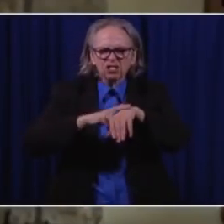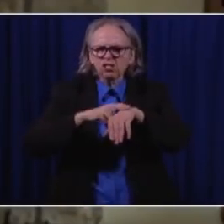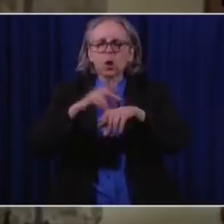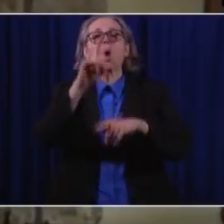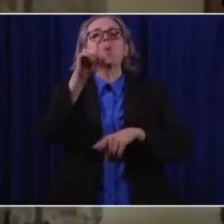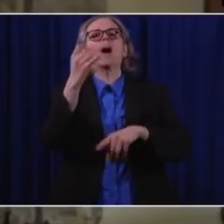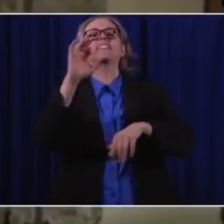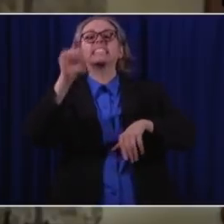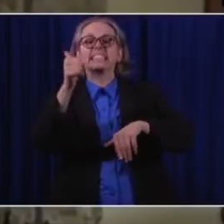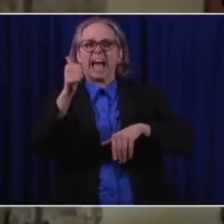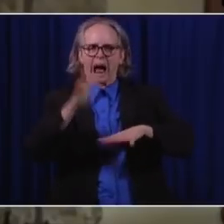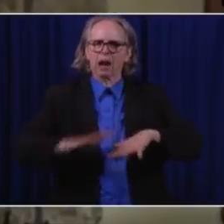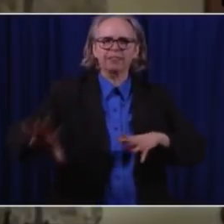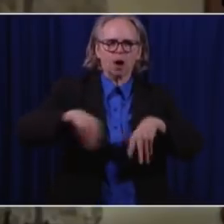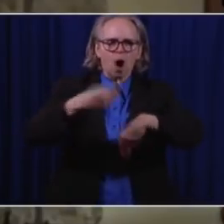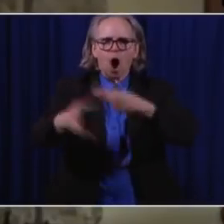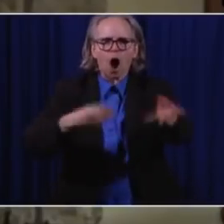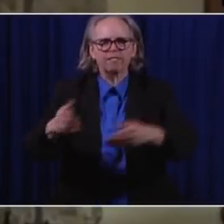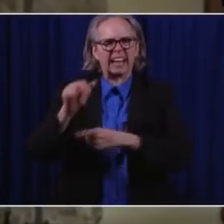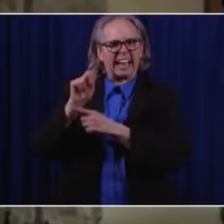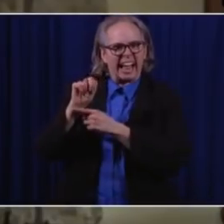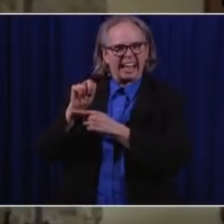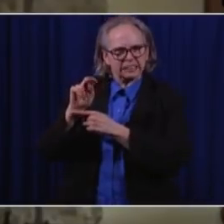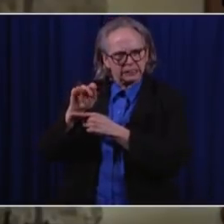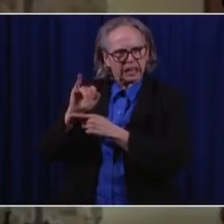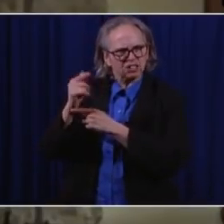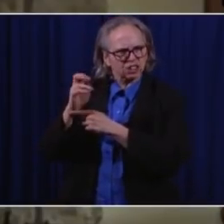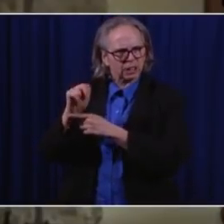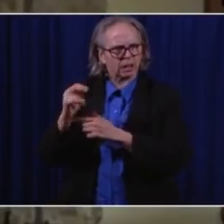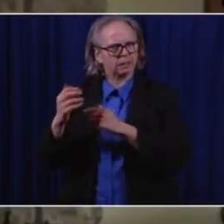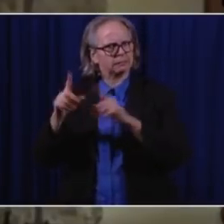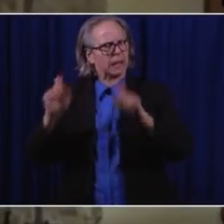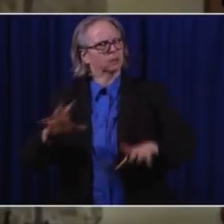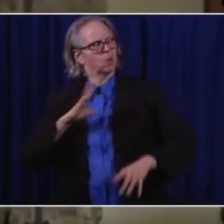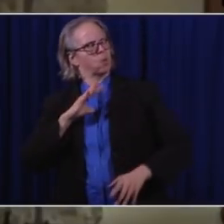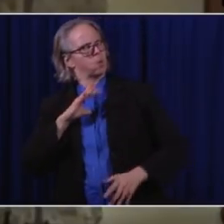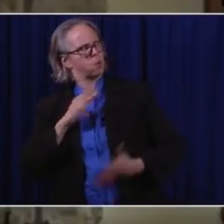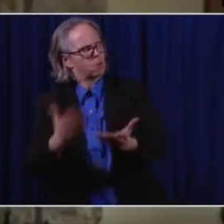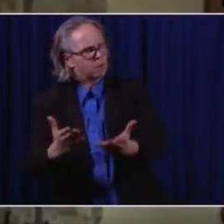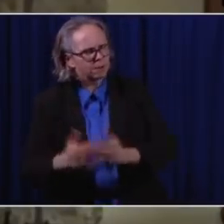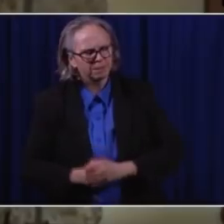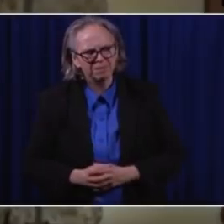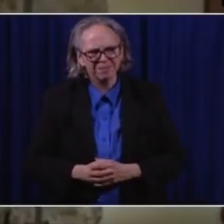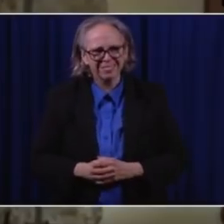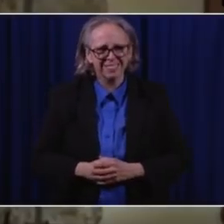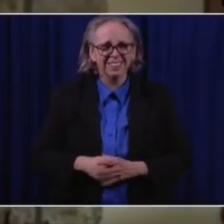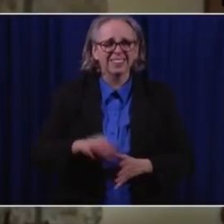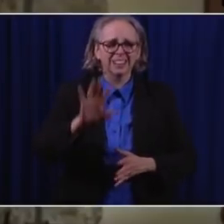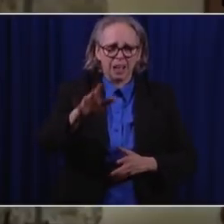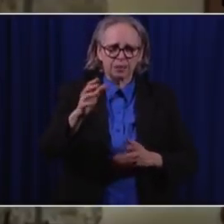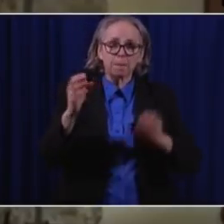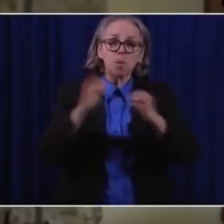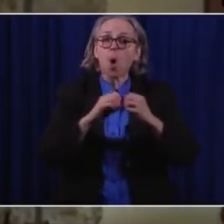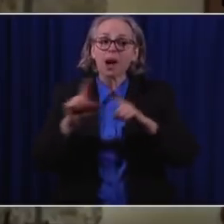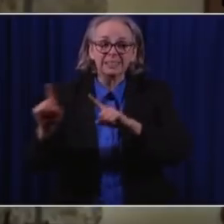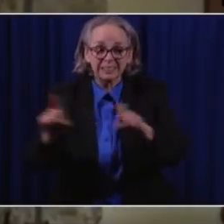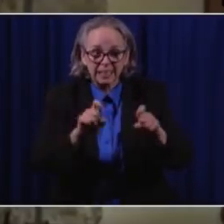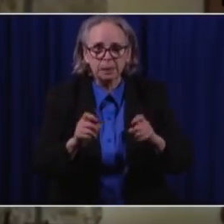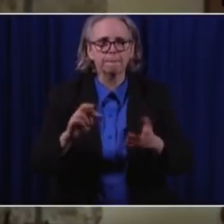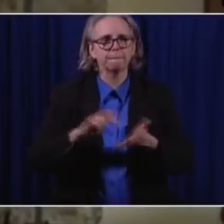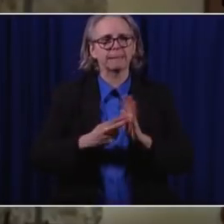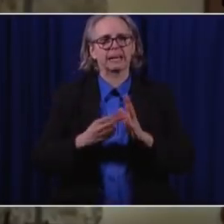should celebrate that. But we also, will, just like everything else in our whole health